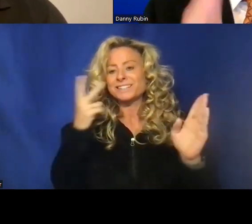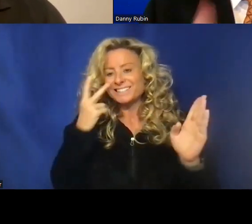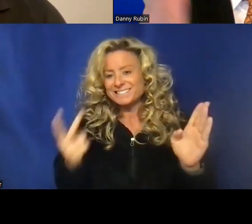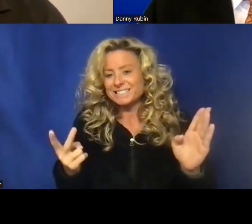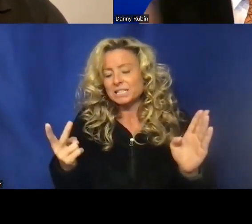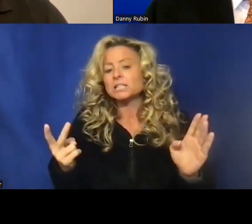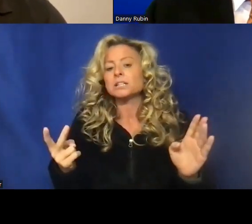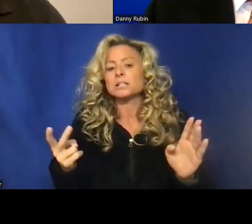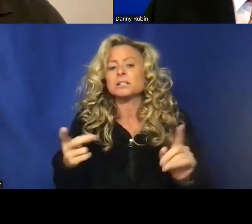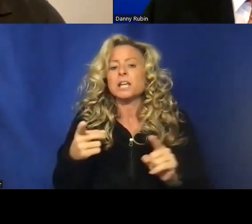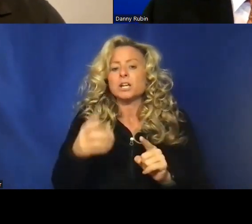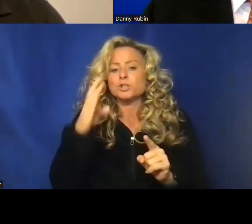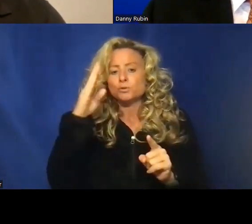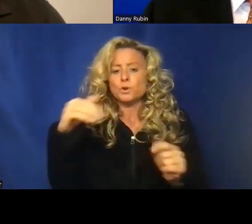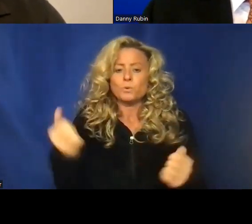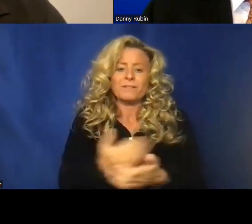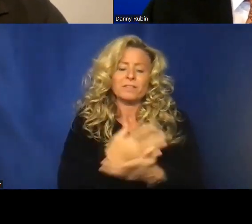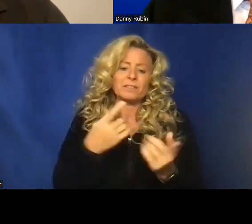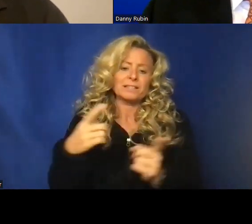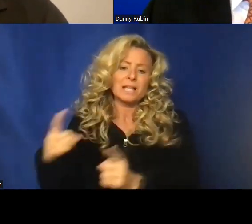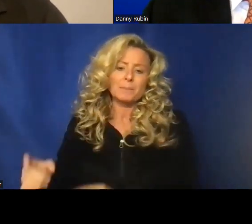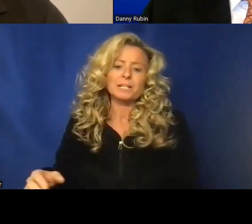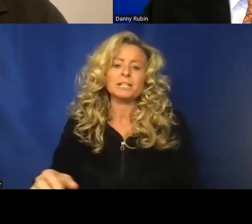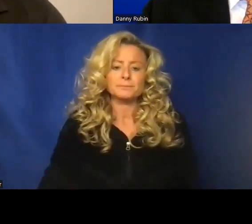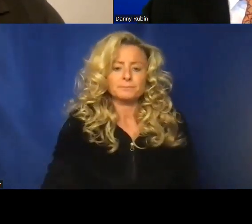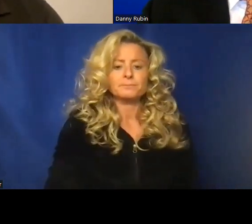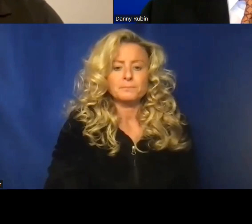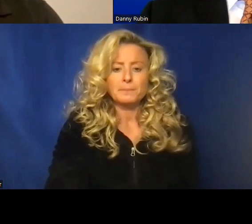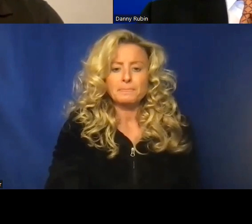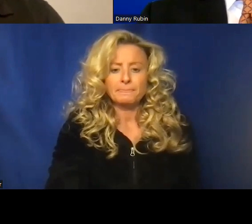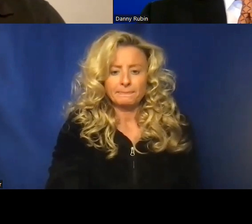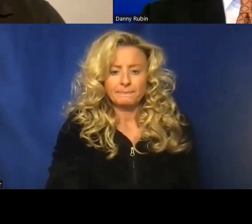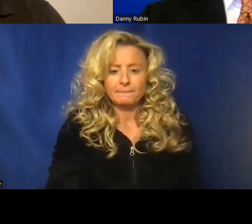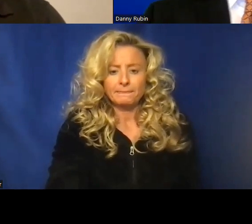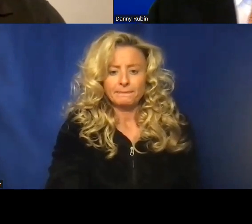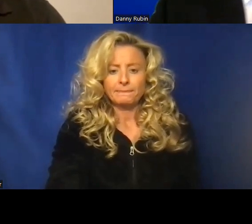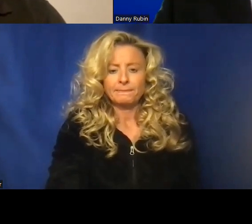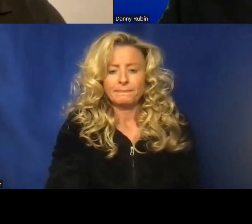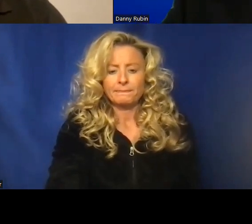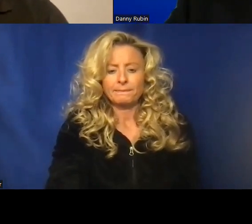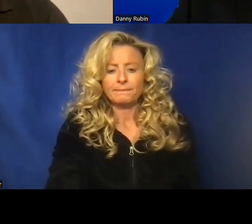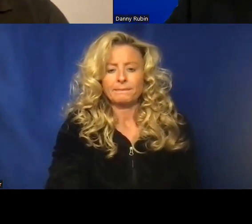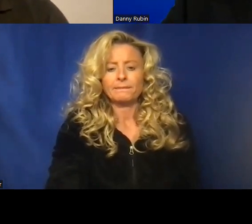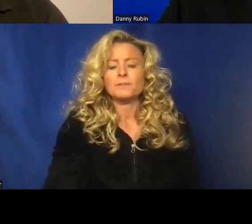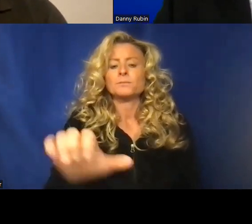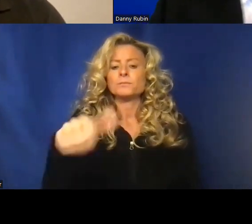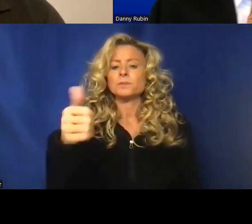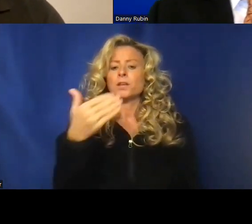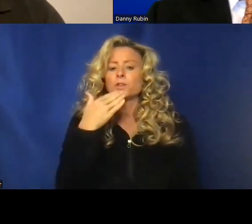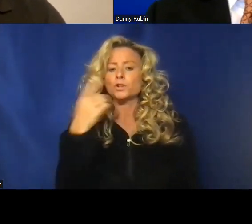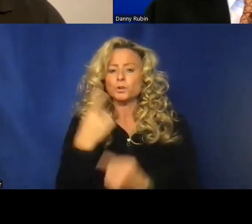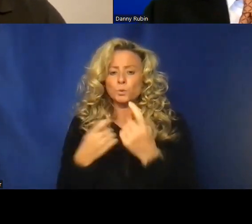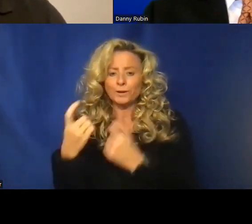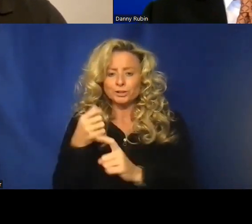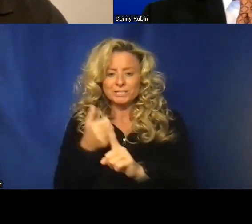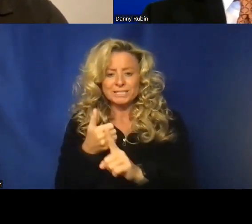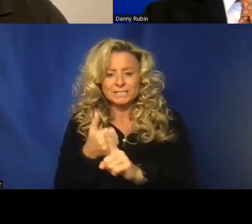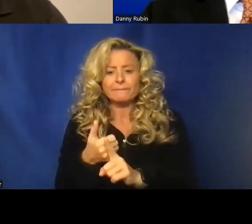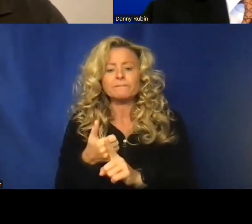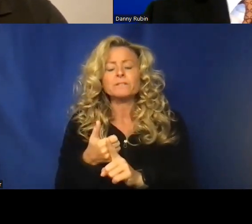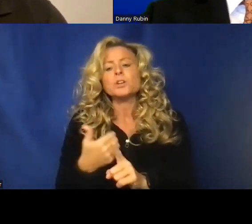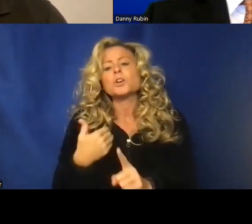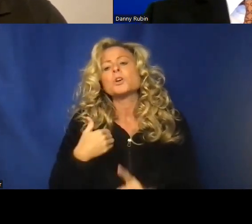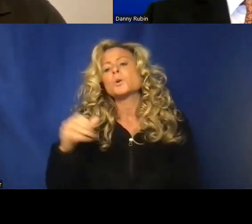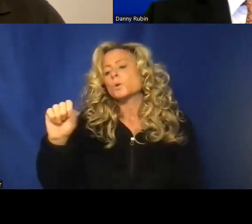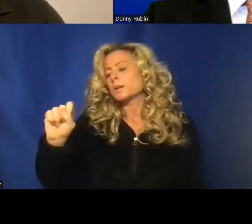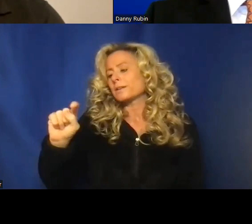and everything that's taking place. Okay, so a couple other good questions here in the chat. We have Stacy